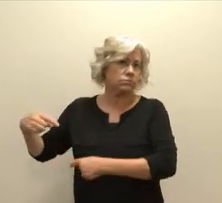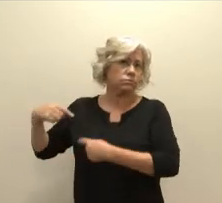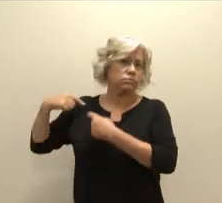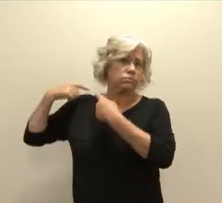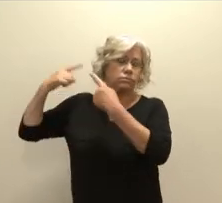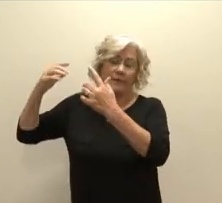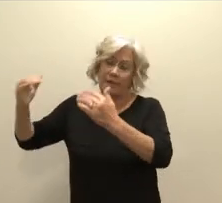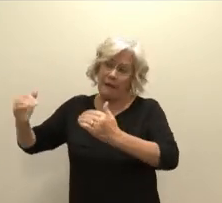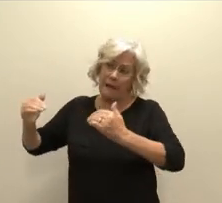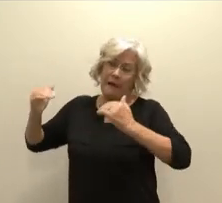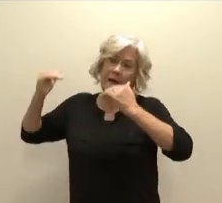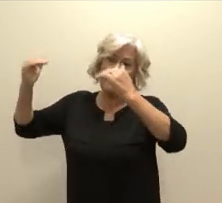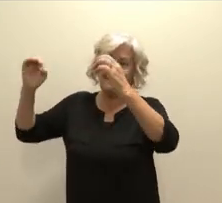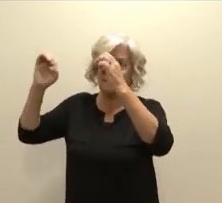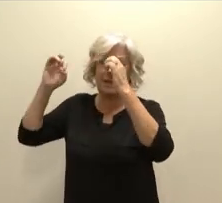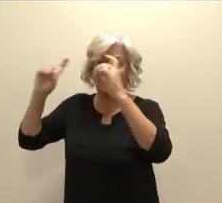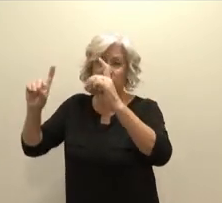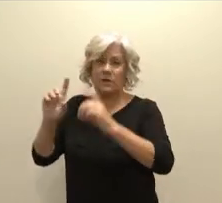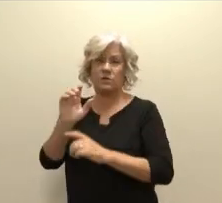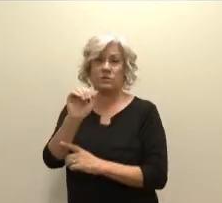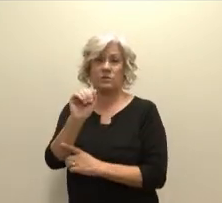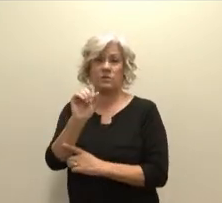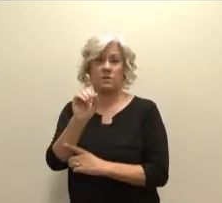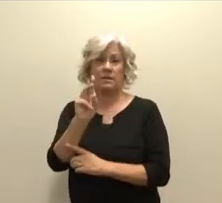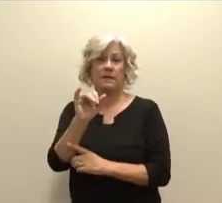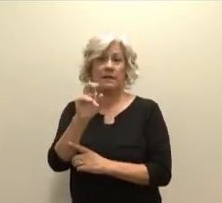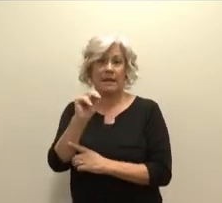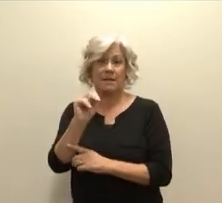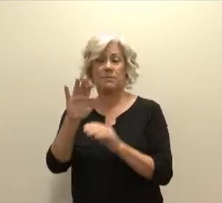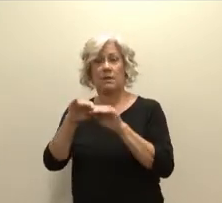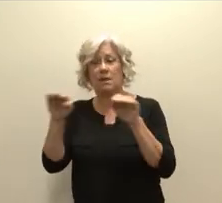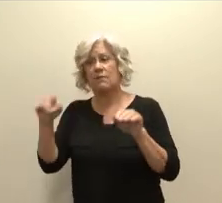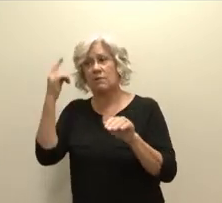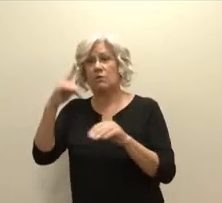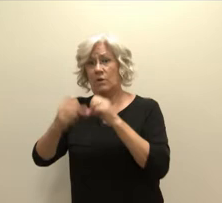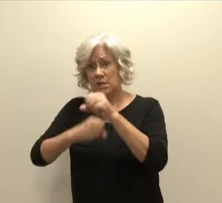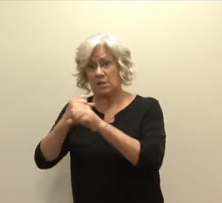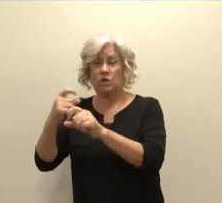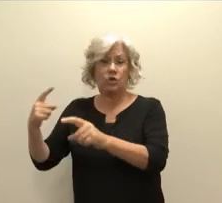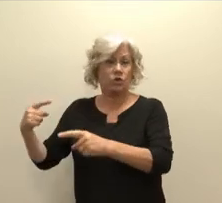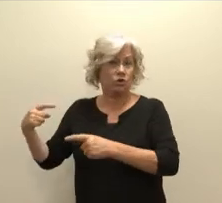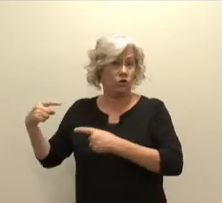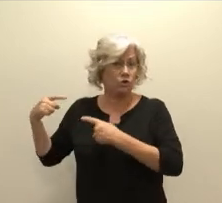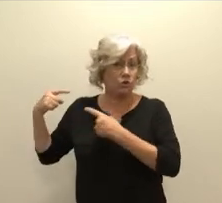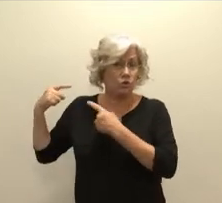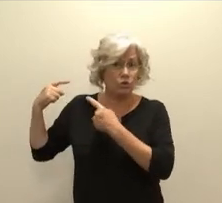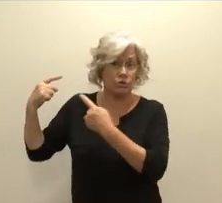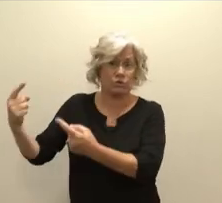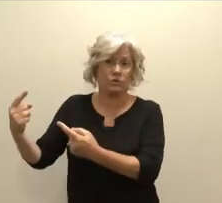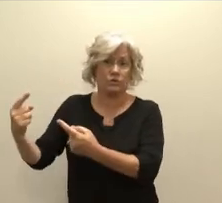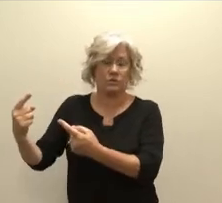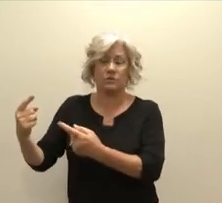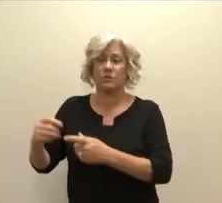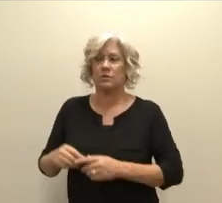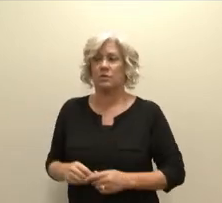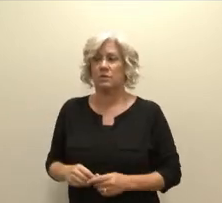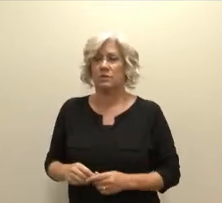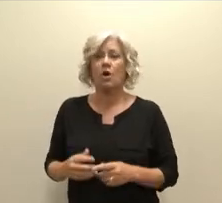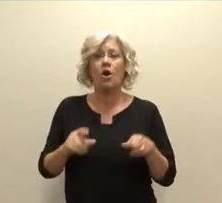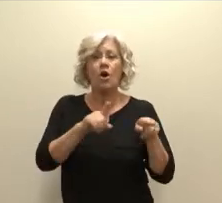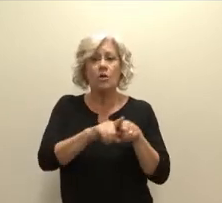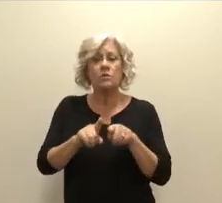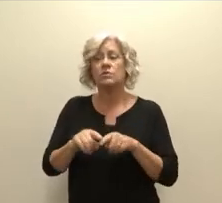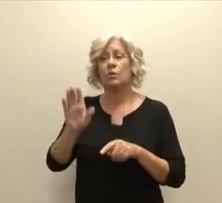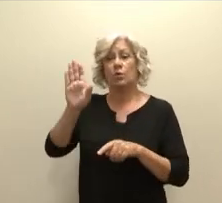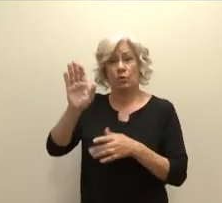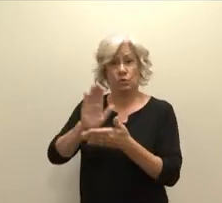educational administrative levels for an extended period of time, in addition to the site